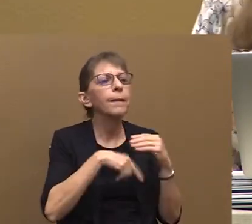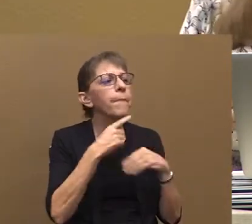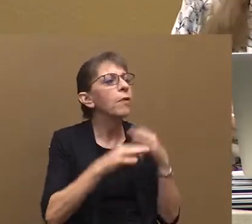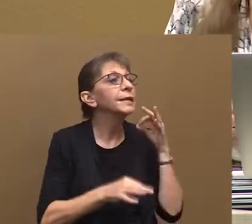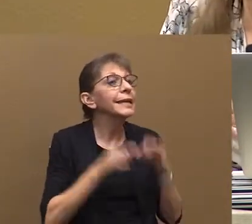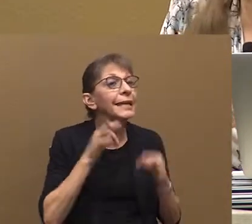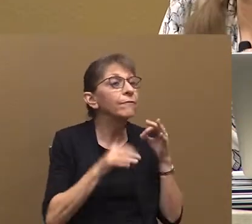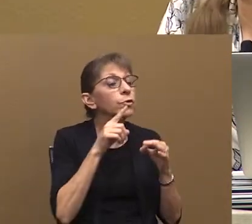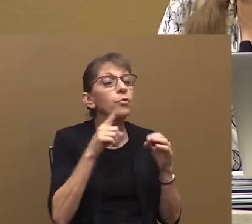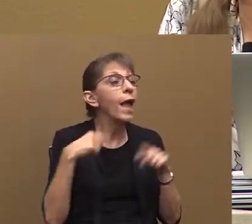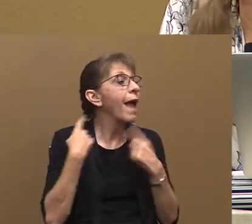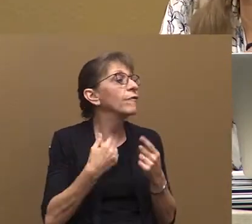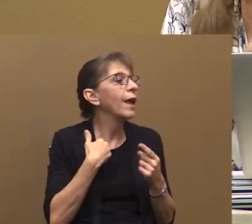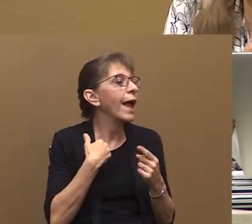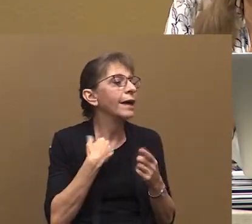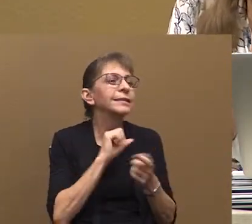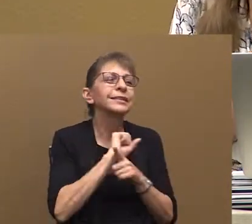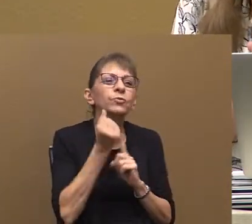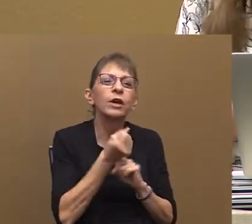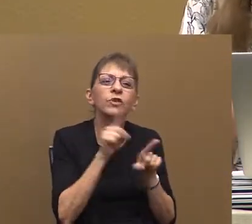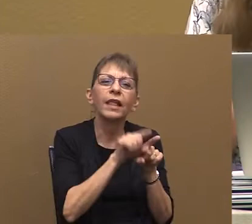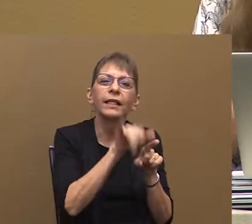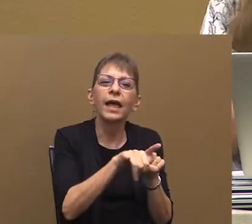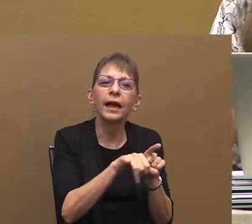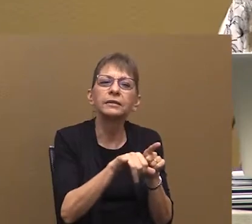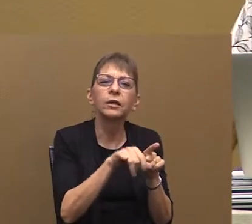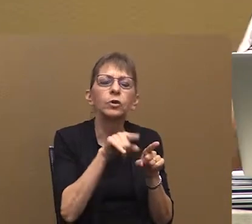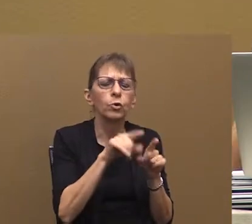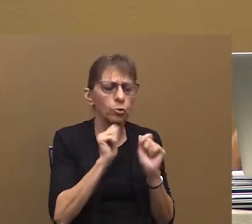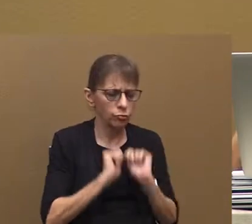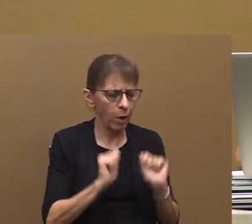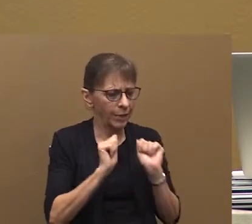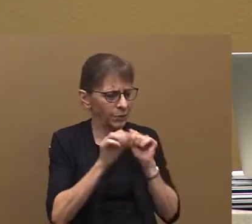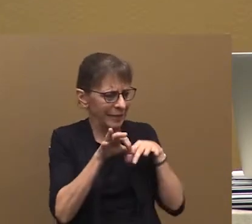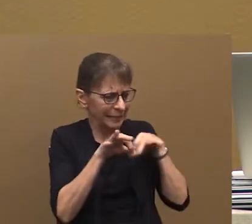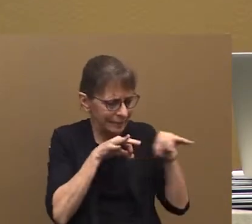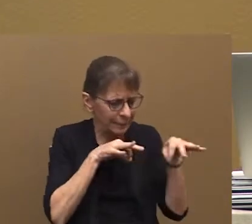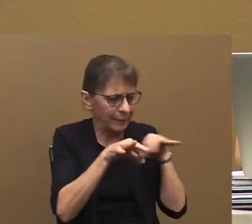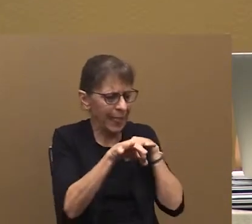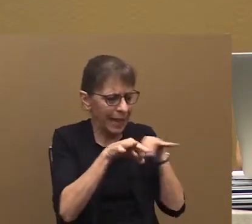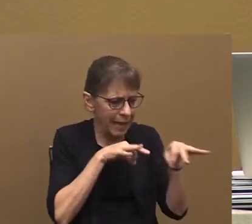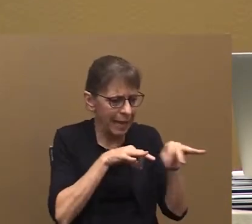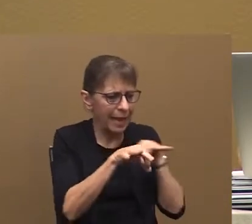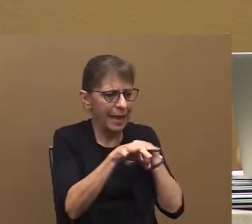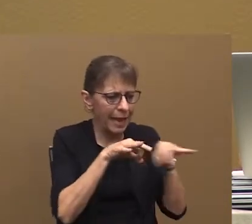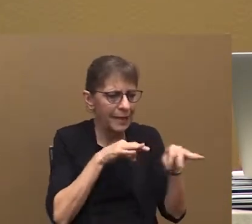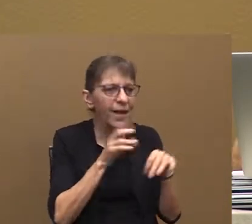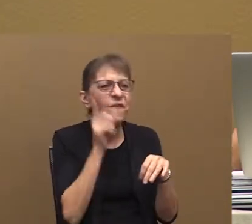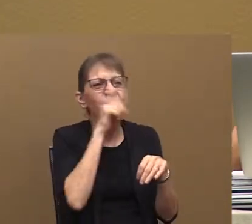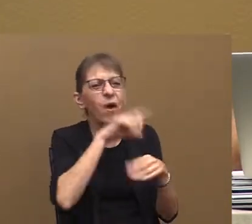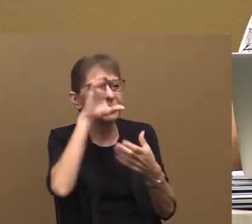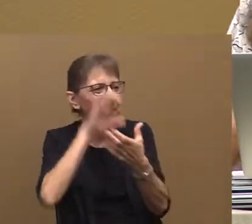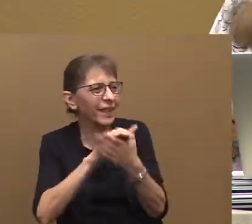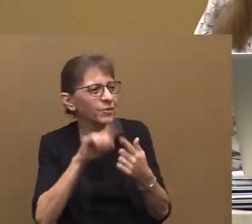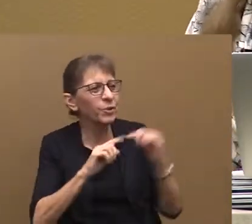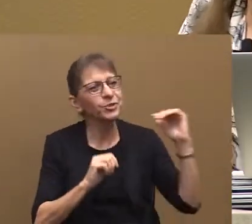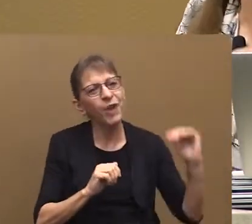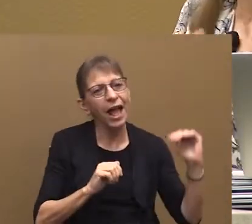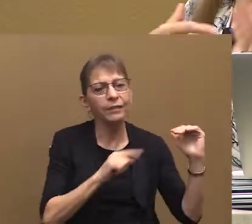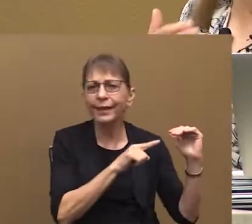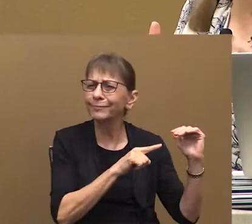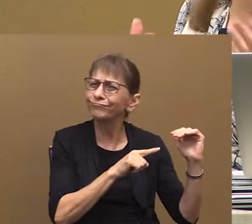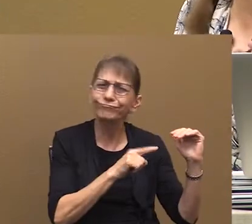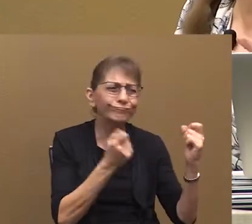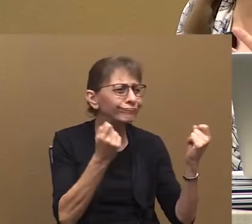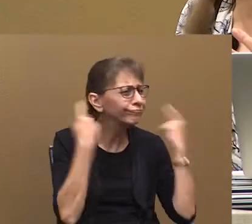talk about if you ever had a situation like this where you were trying to explain false belief to a